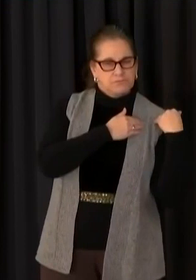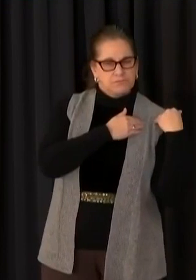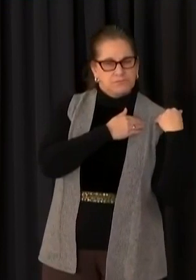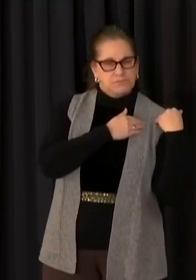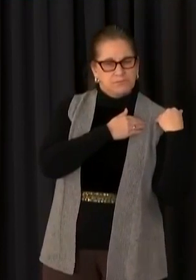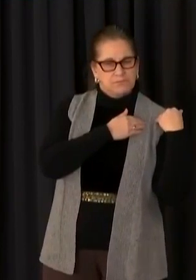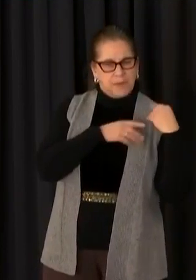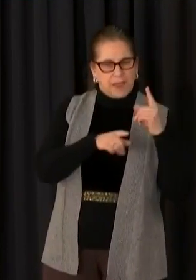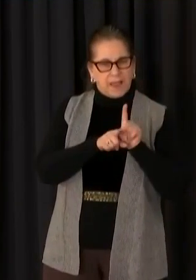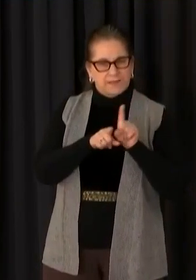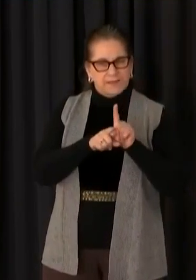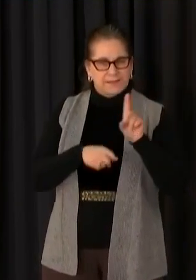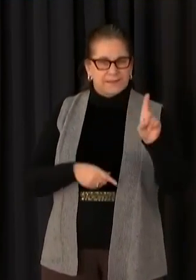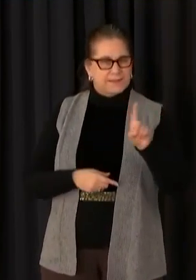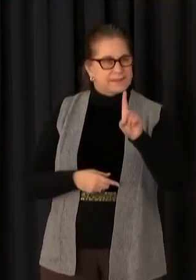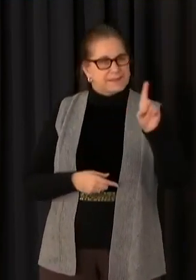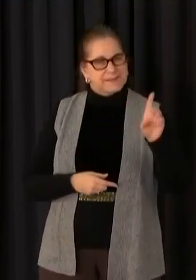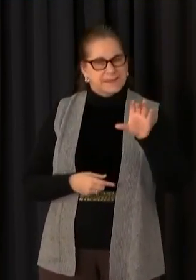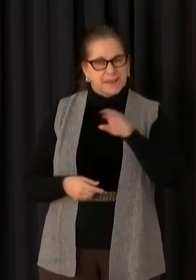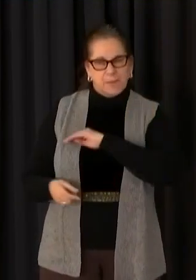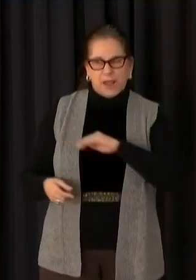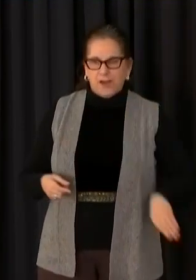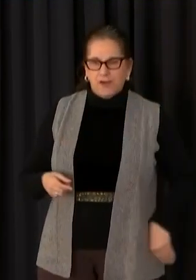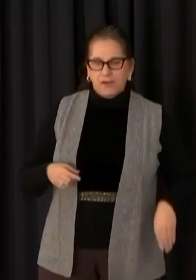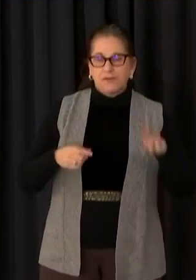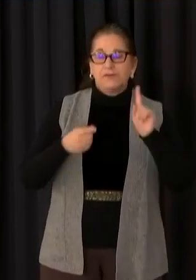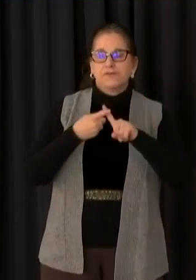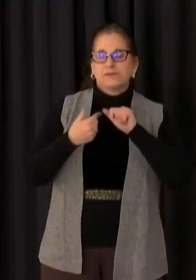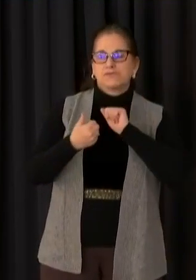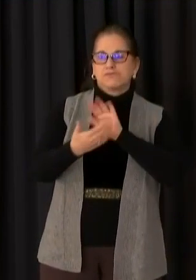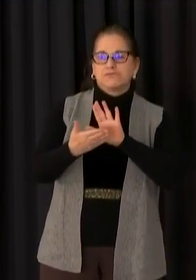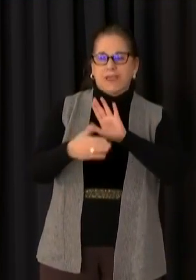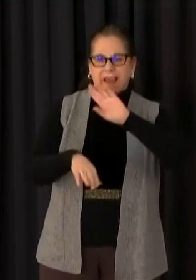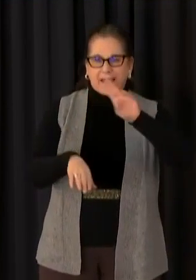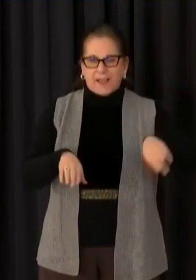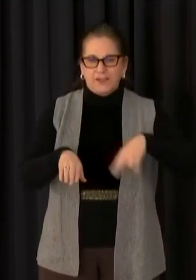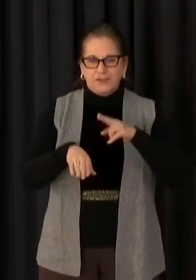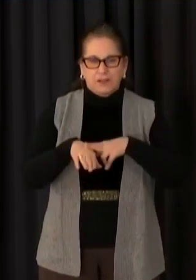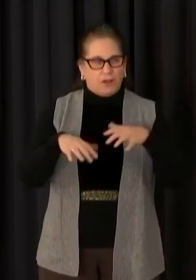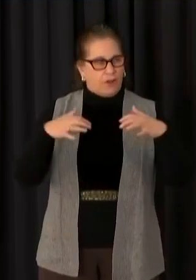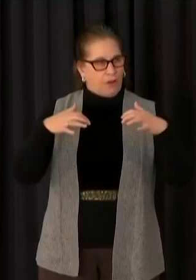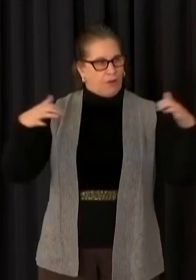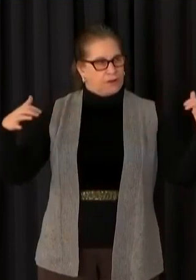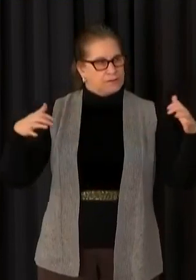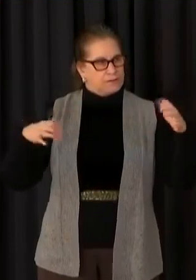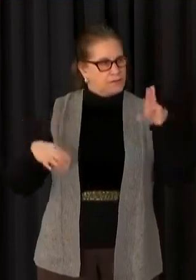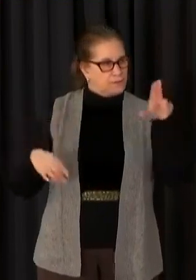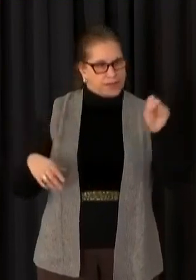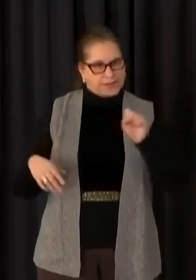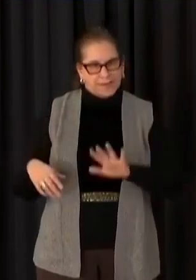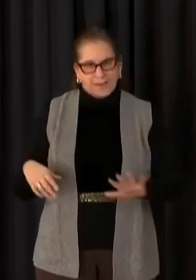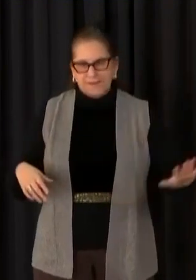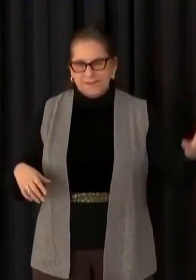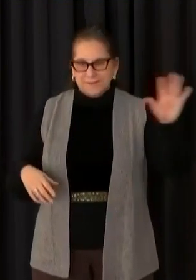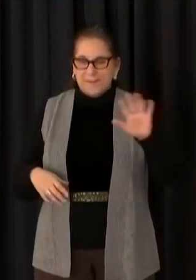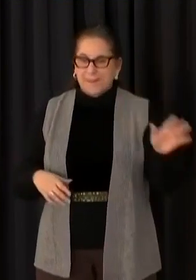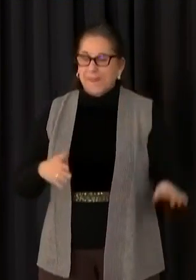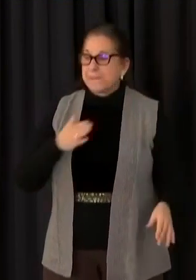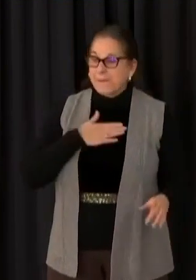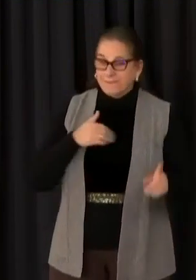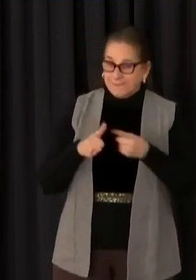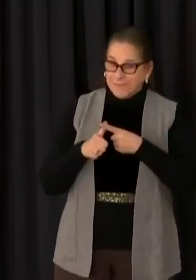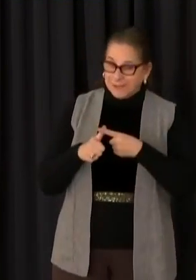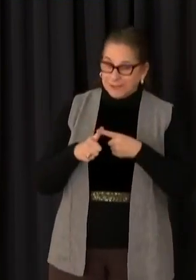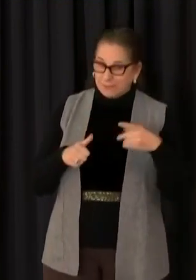as D.C.'s mayor in addressing a national audience? Well, my first responsibility is to address DC residents